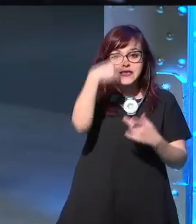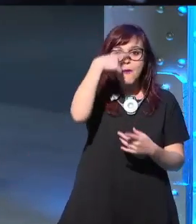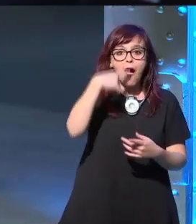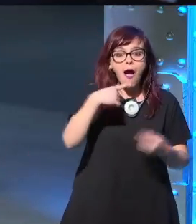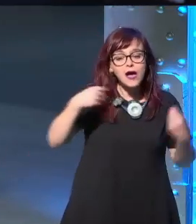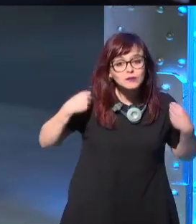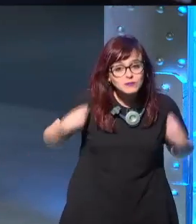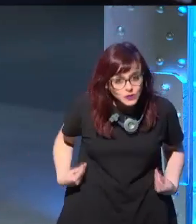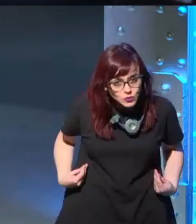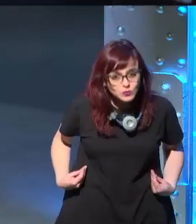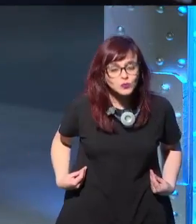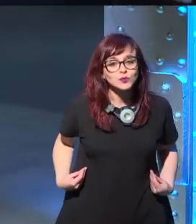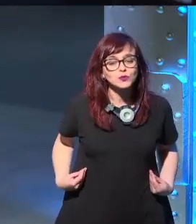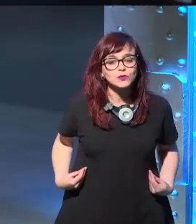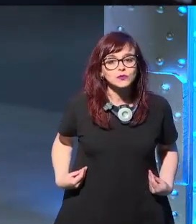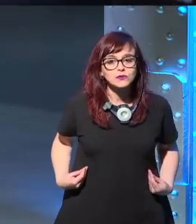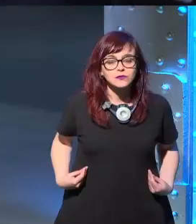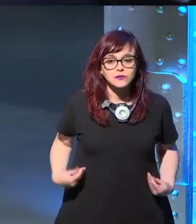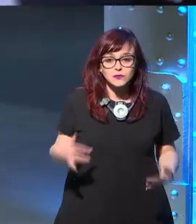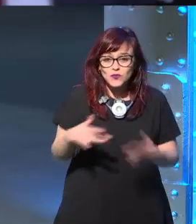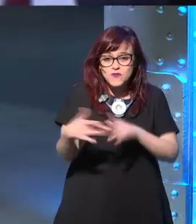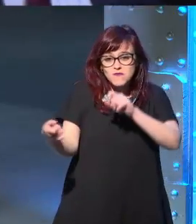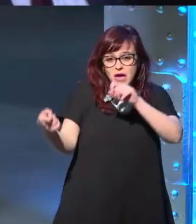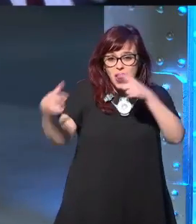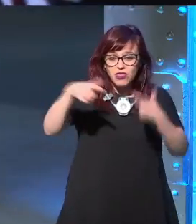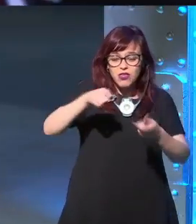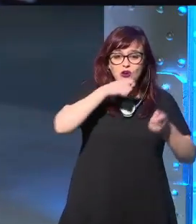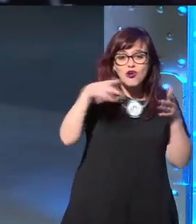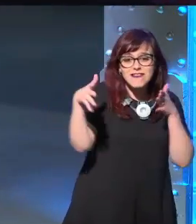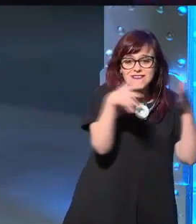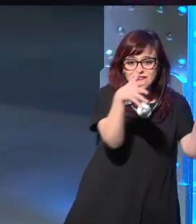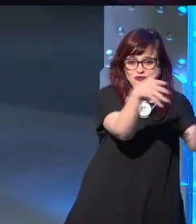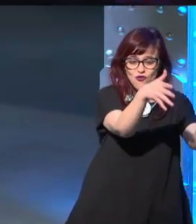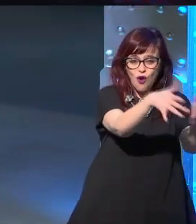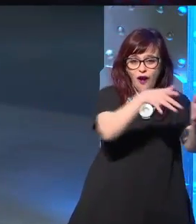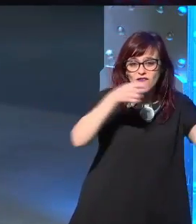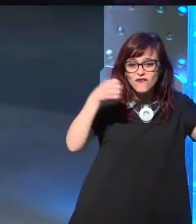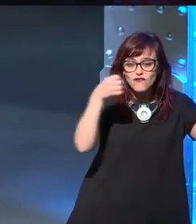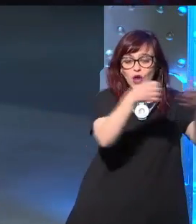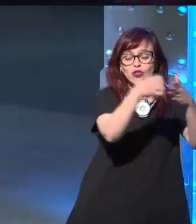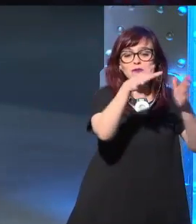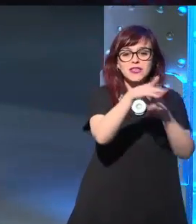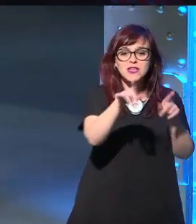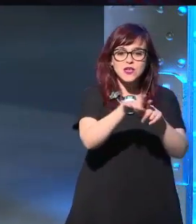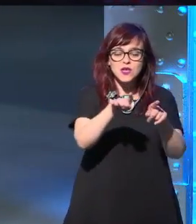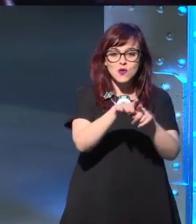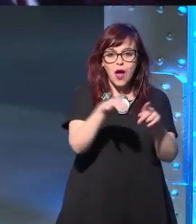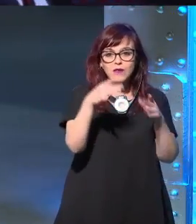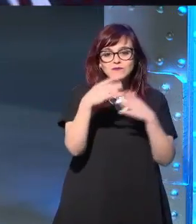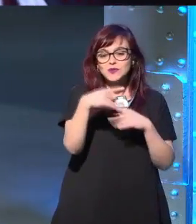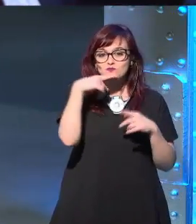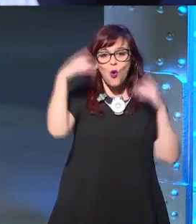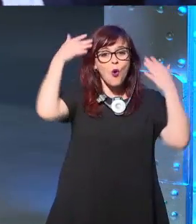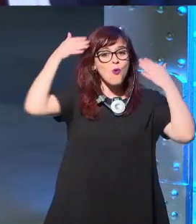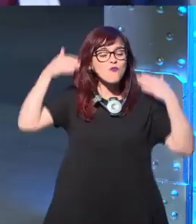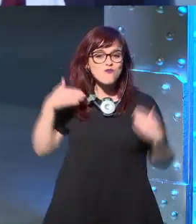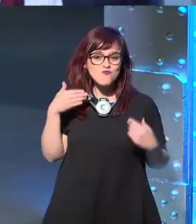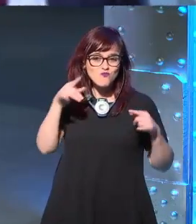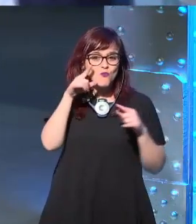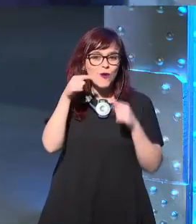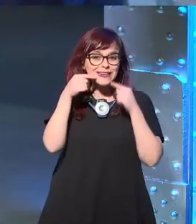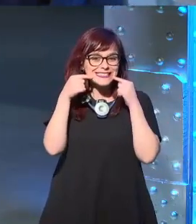profile with the river coming in. This isn't the Mona Lisa, but it's clearly the painting of the kid who